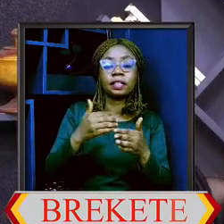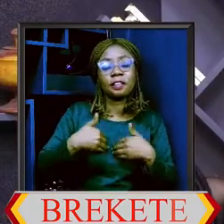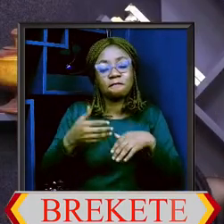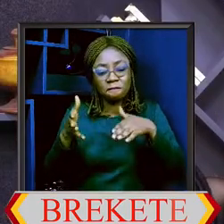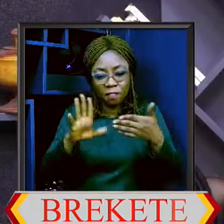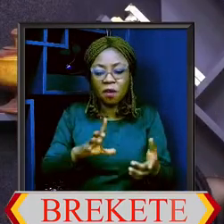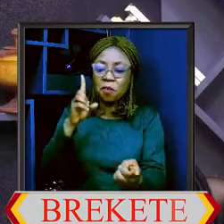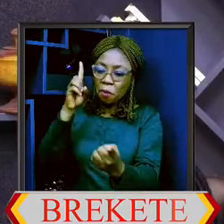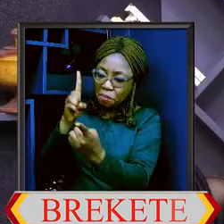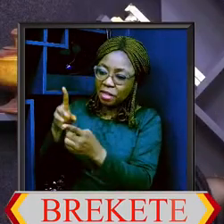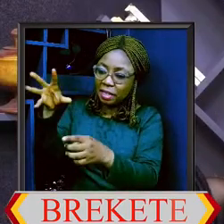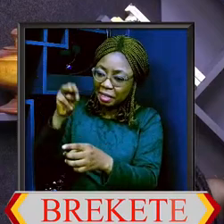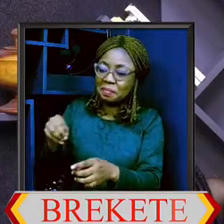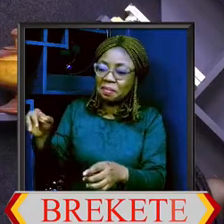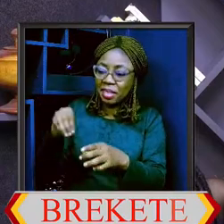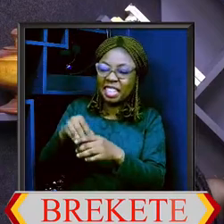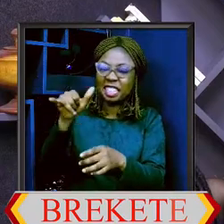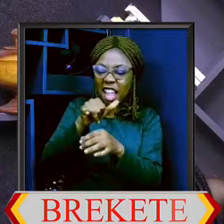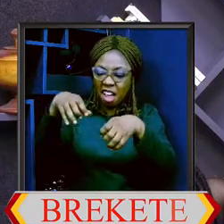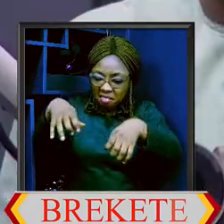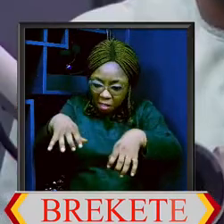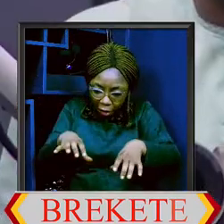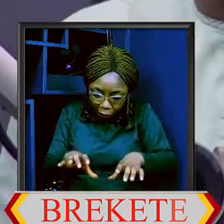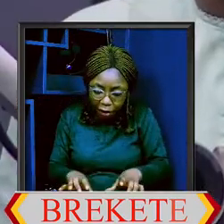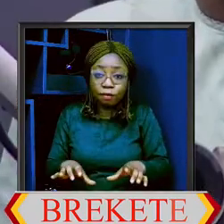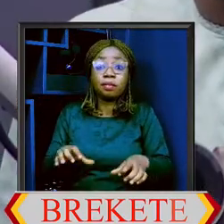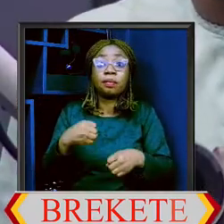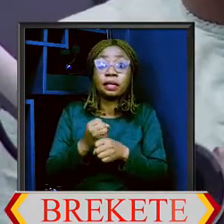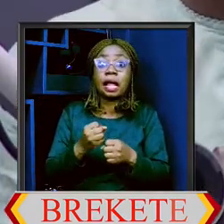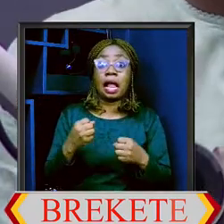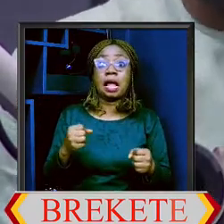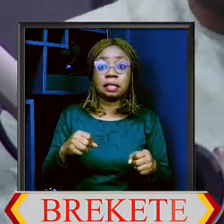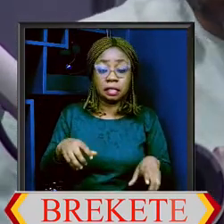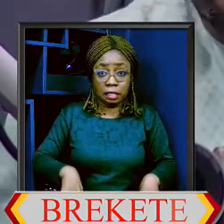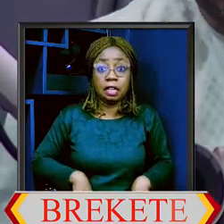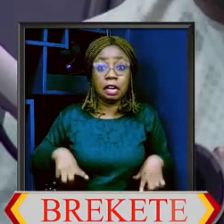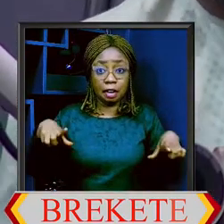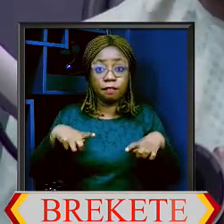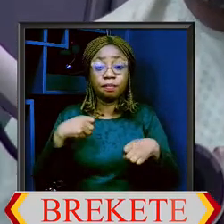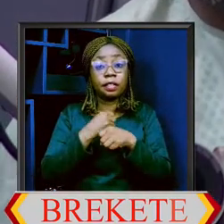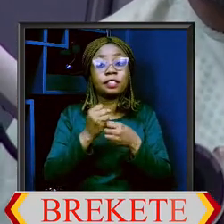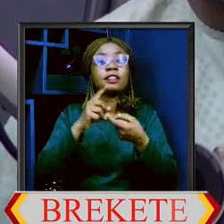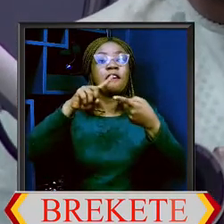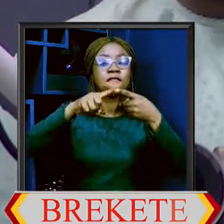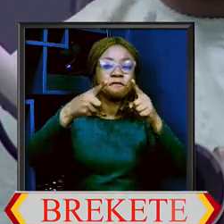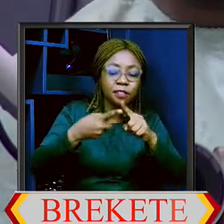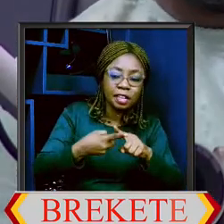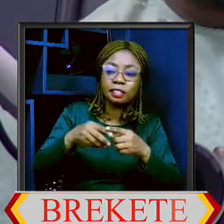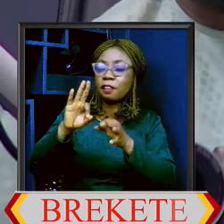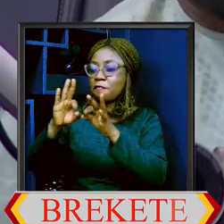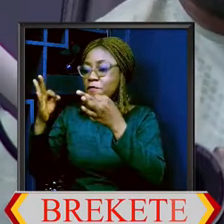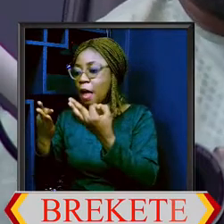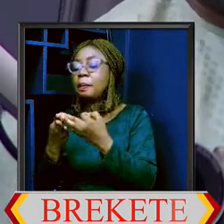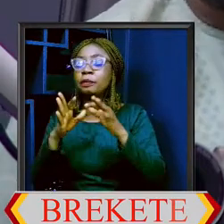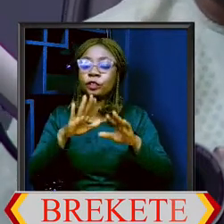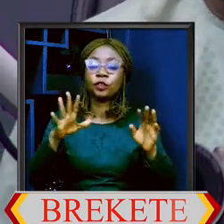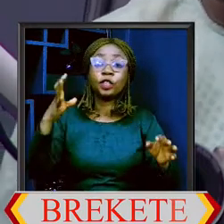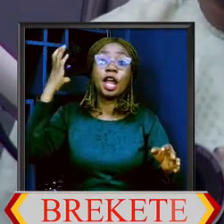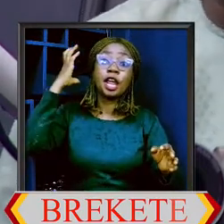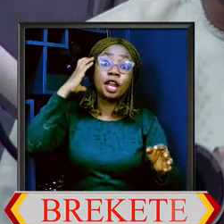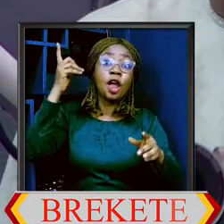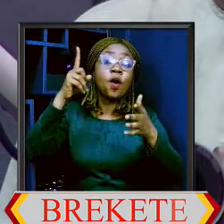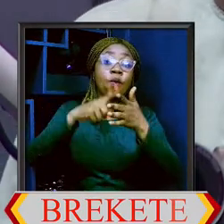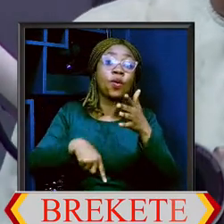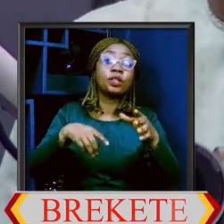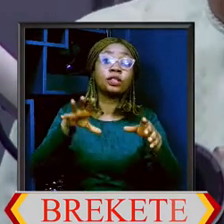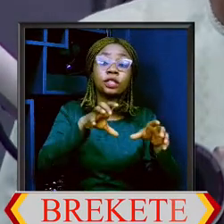the ones see they alive make their friends family children them to may they hear what thing then do when they get